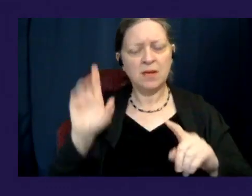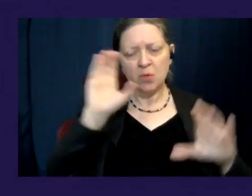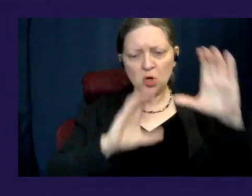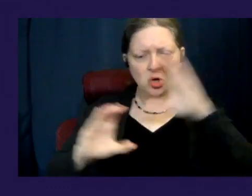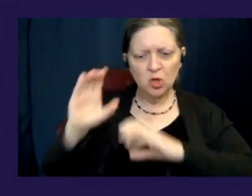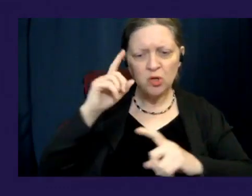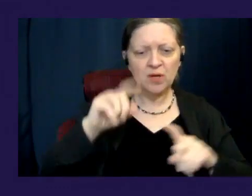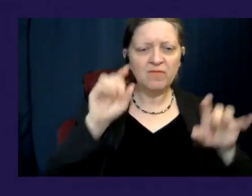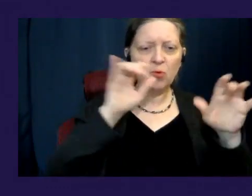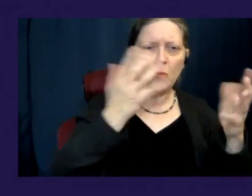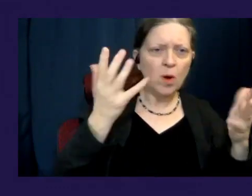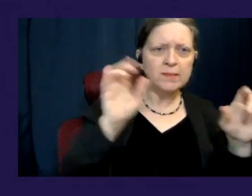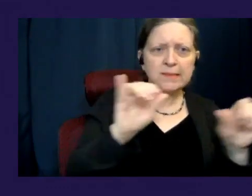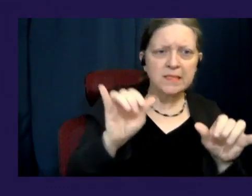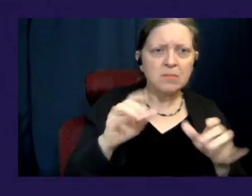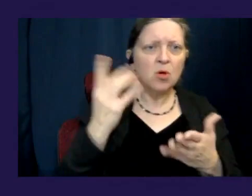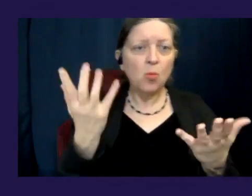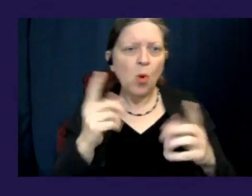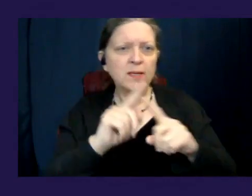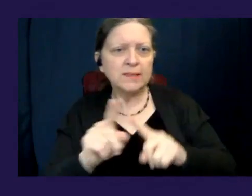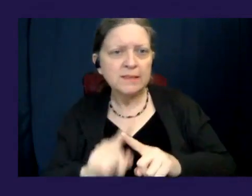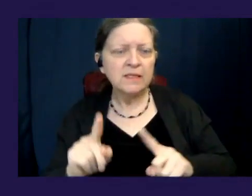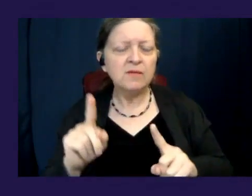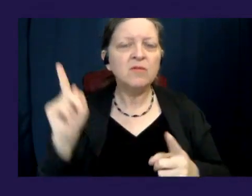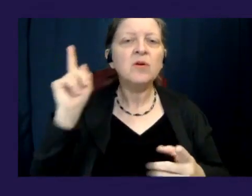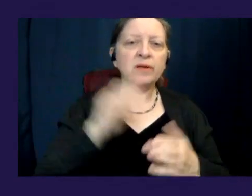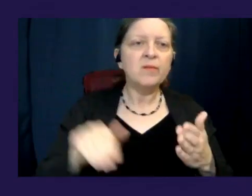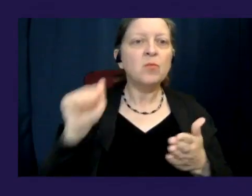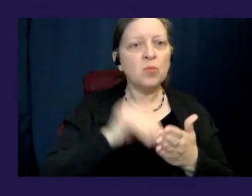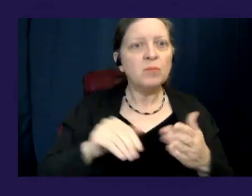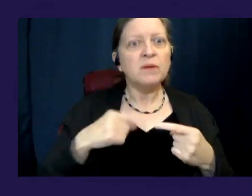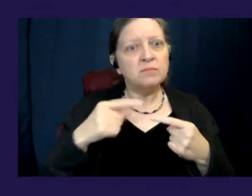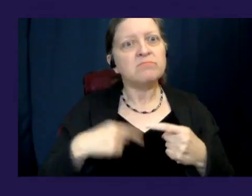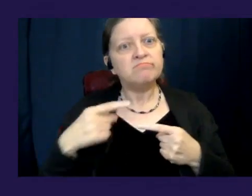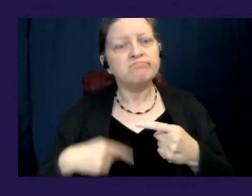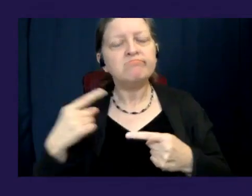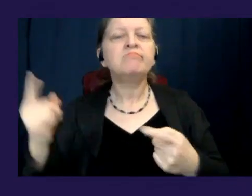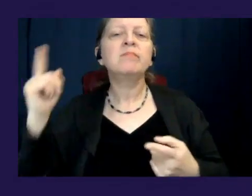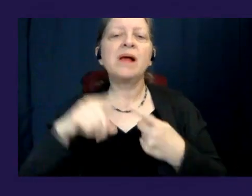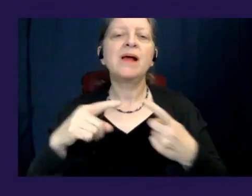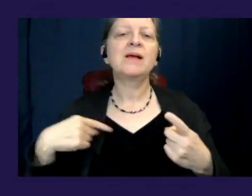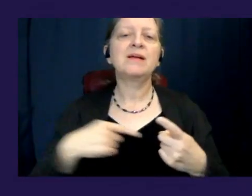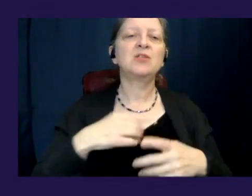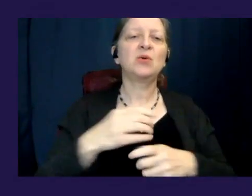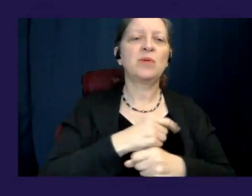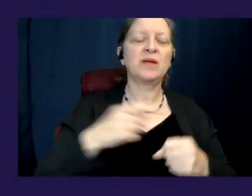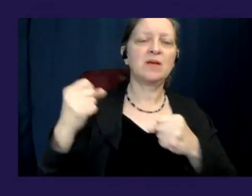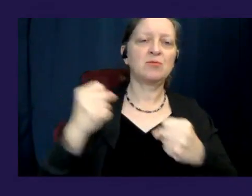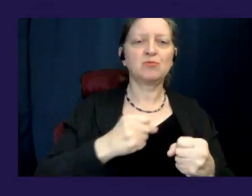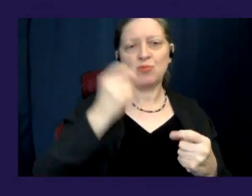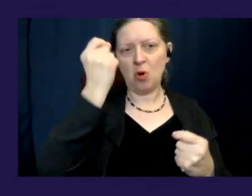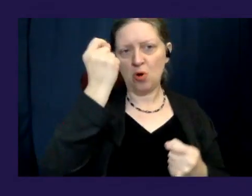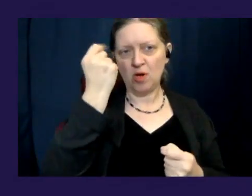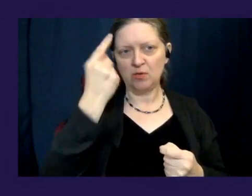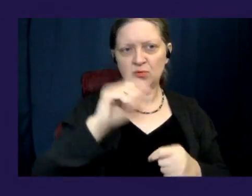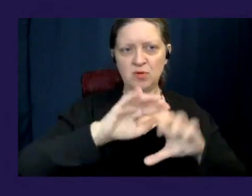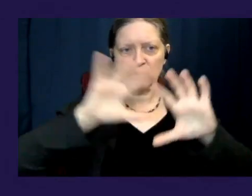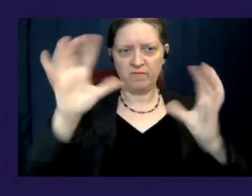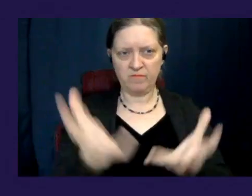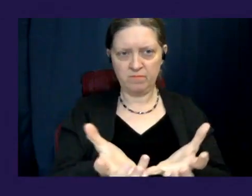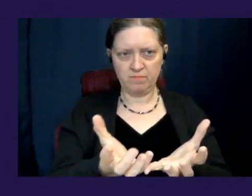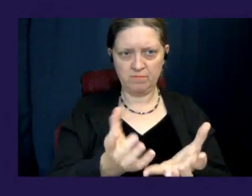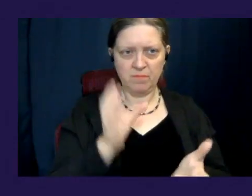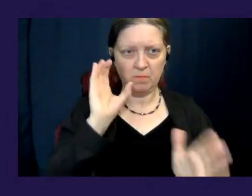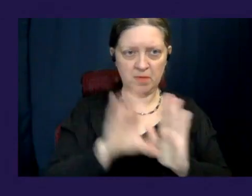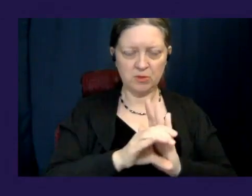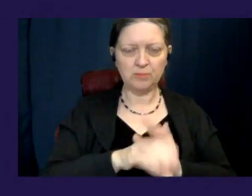believe we have a good, solid understanding of it. I'll get into the major emerging continuing in a second. I think there's one other